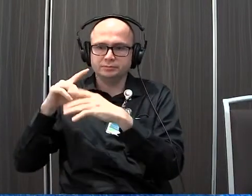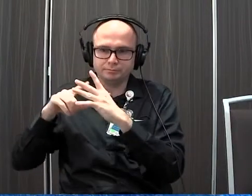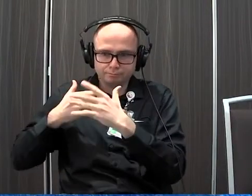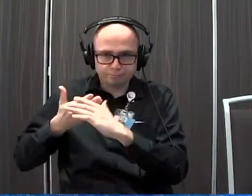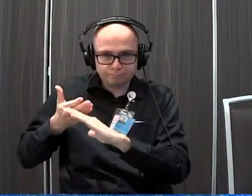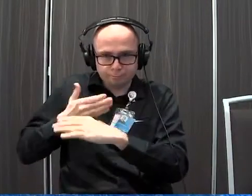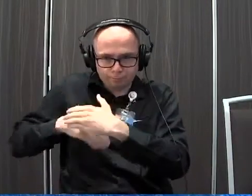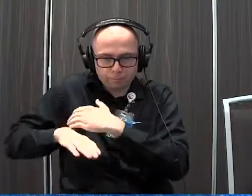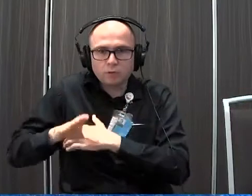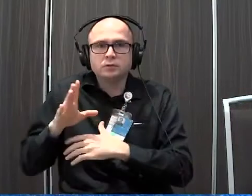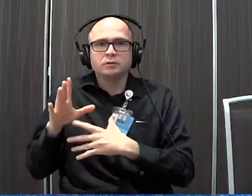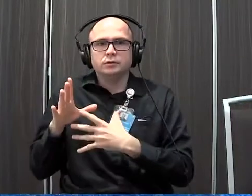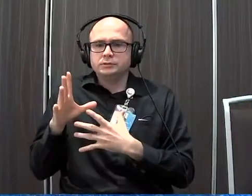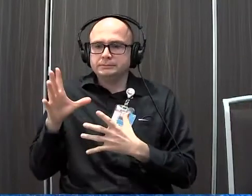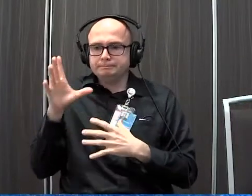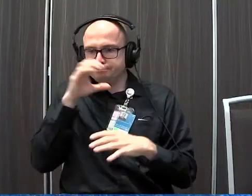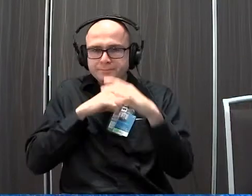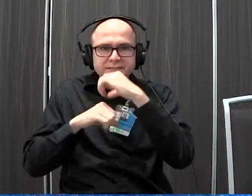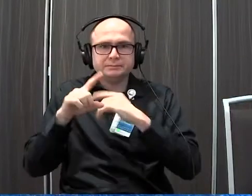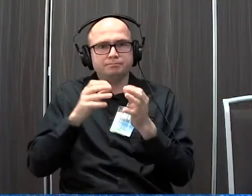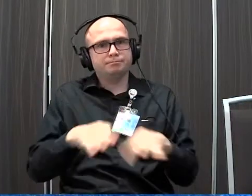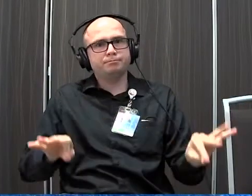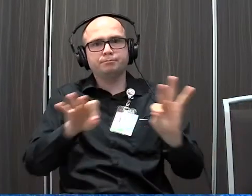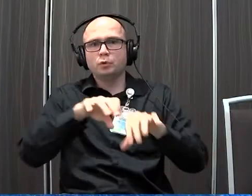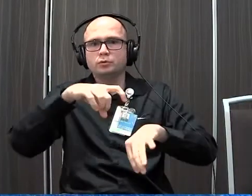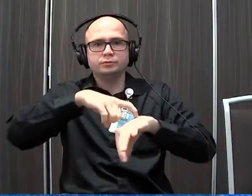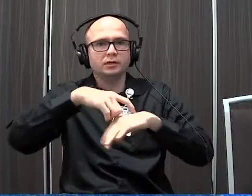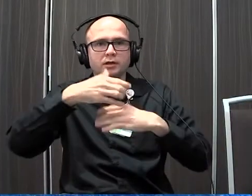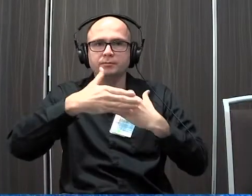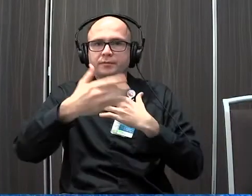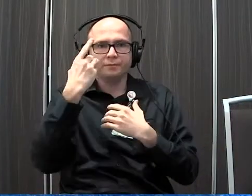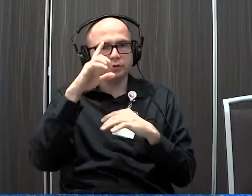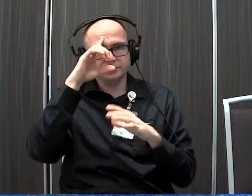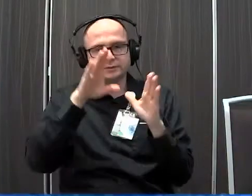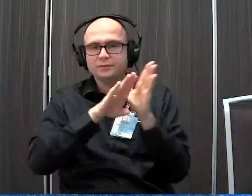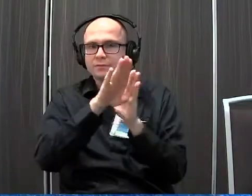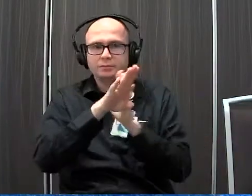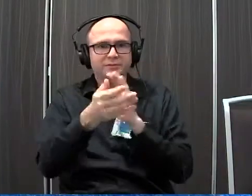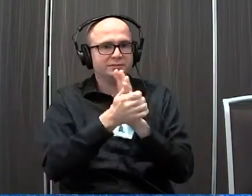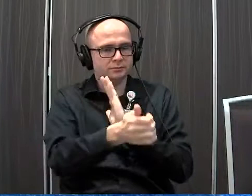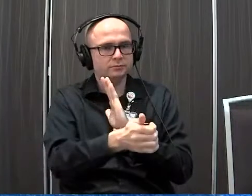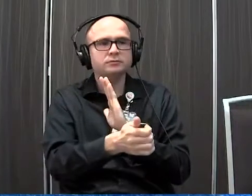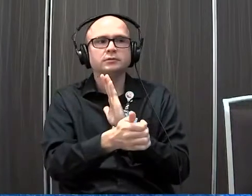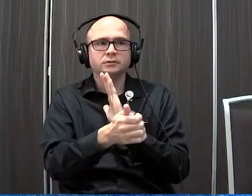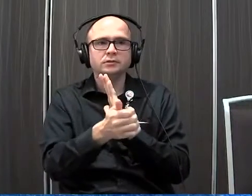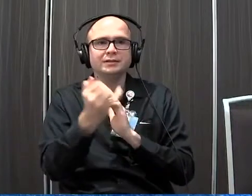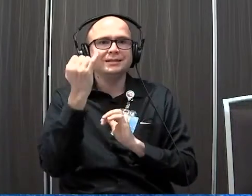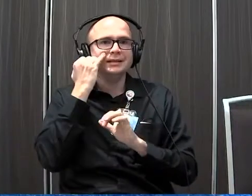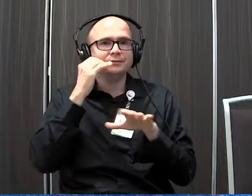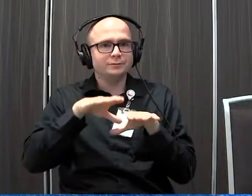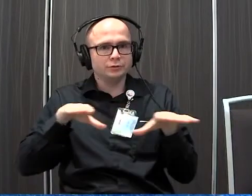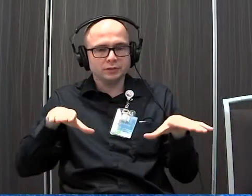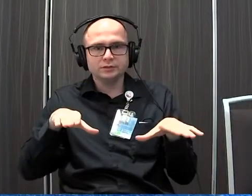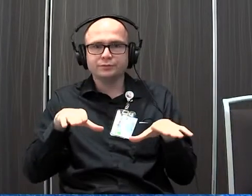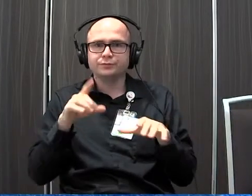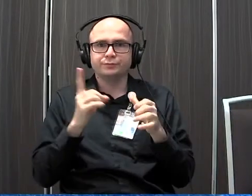out on those really key periods for developing those skills. So if a child is spending the